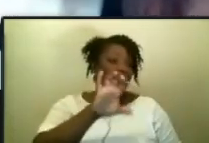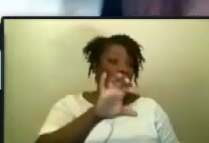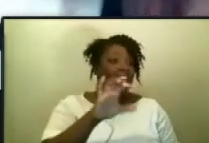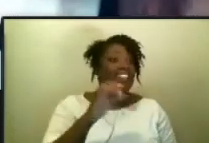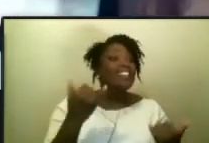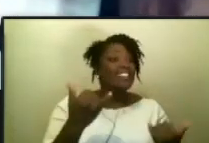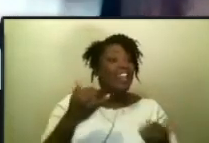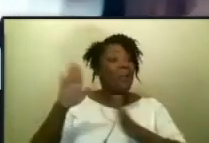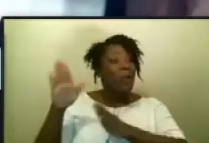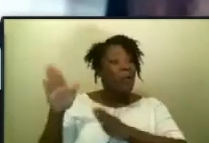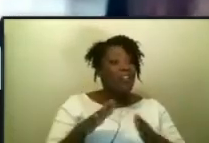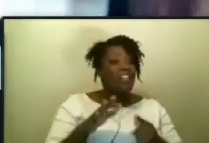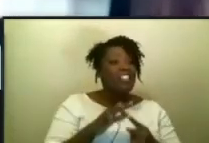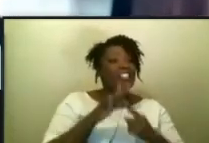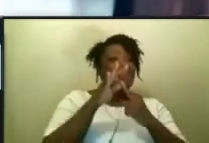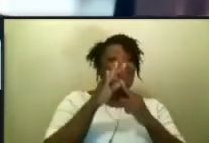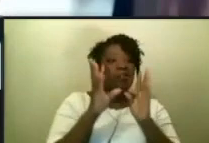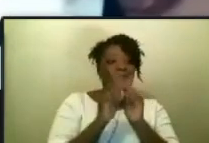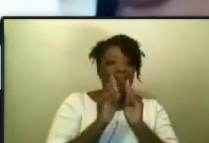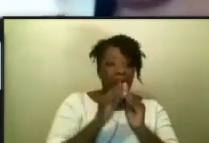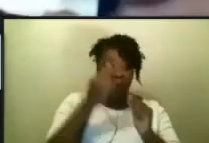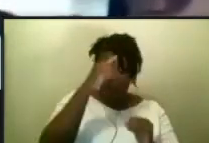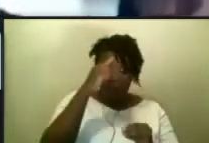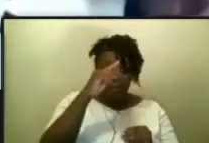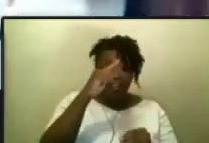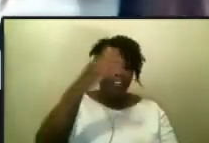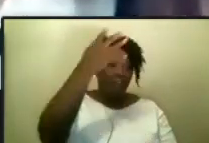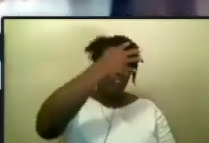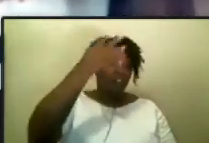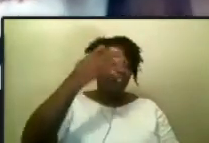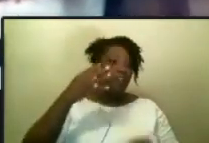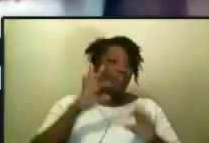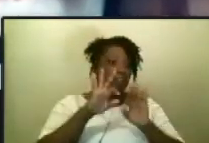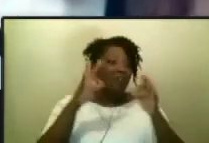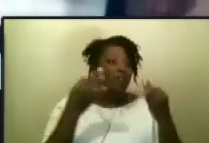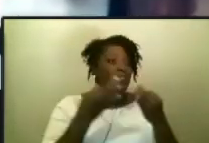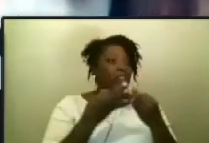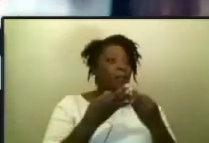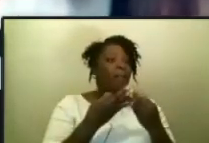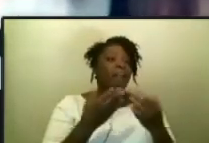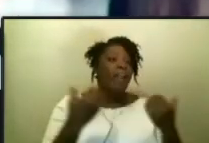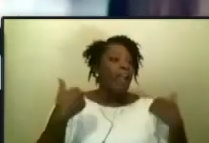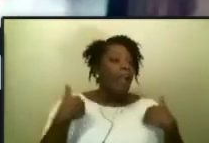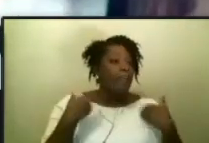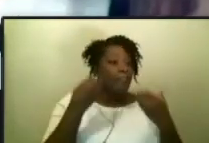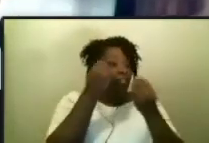organized a special session to ensure that our immigrant communities are receiving all the information that they need.